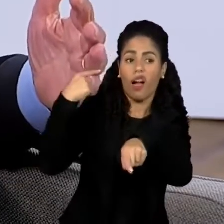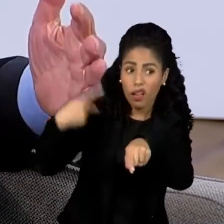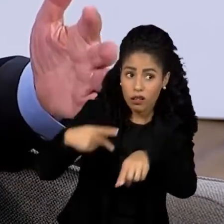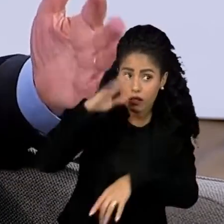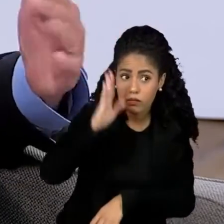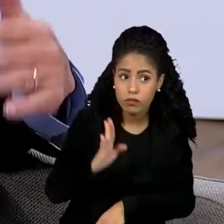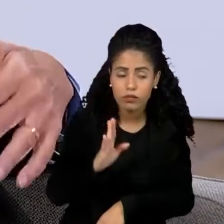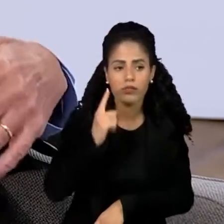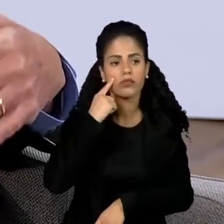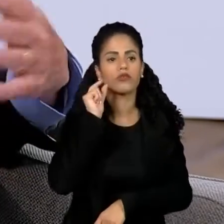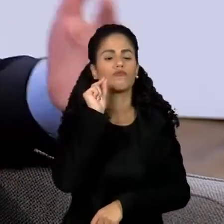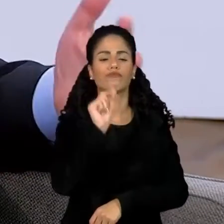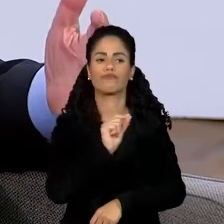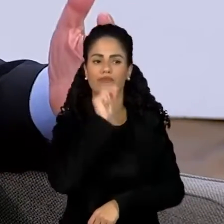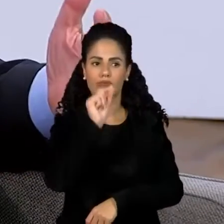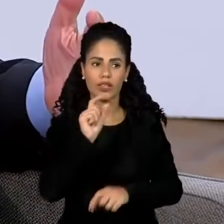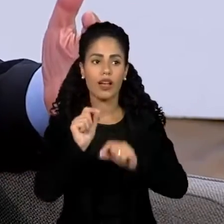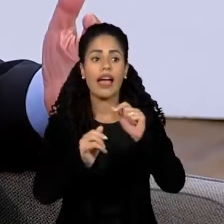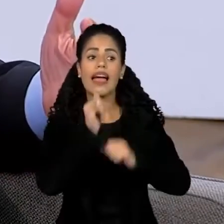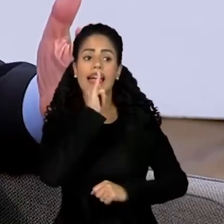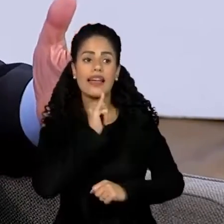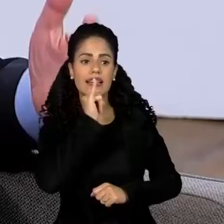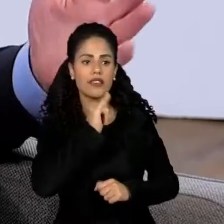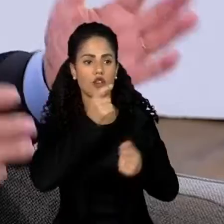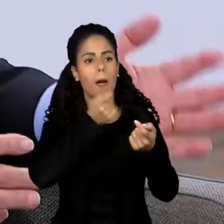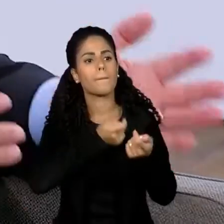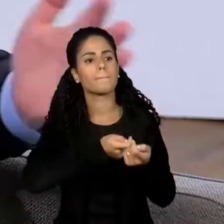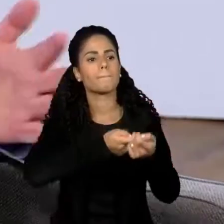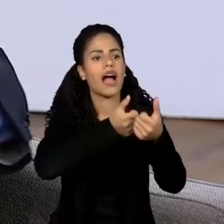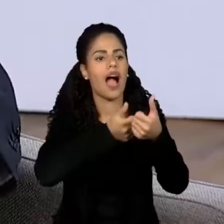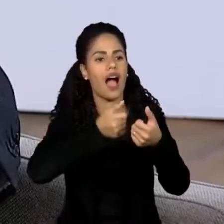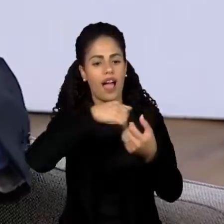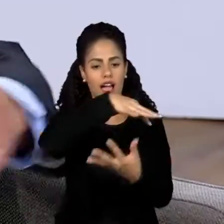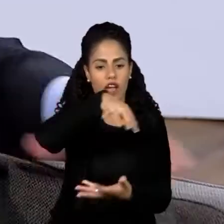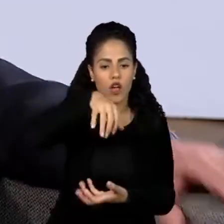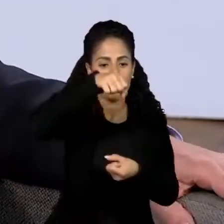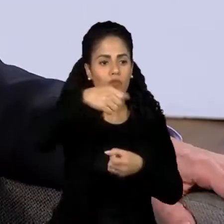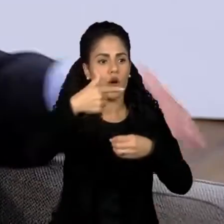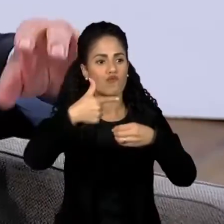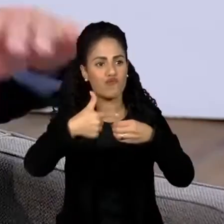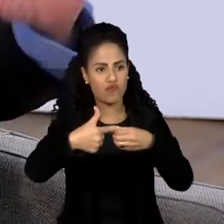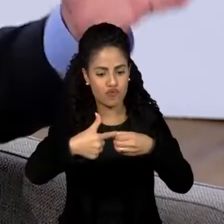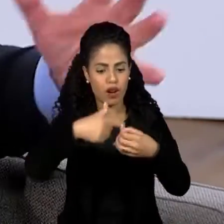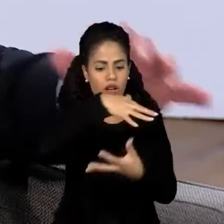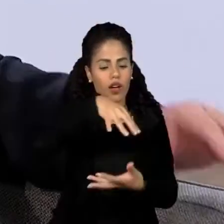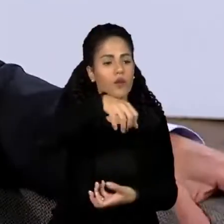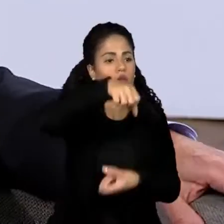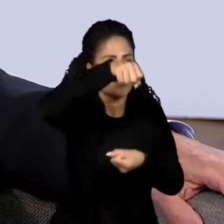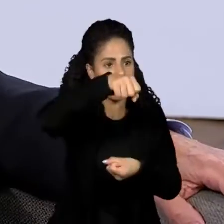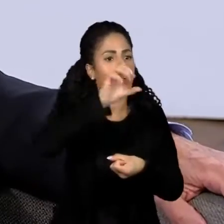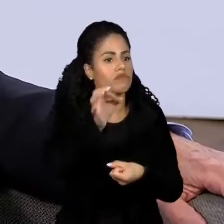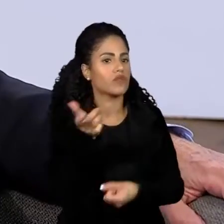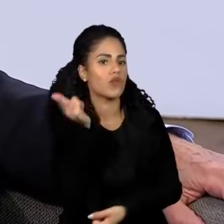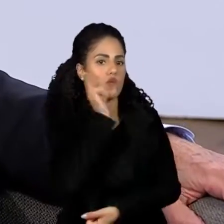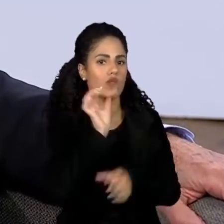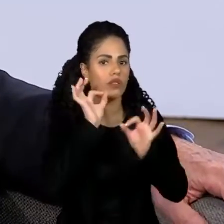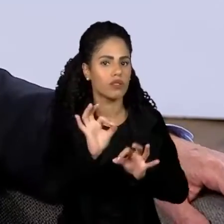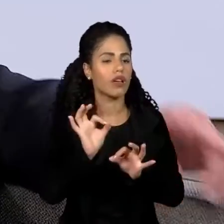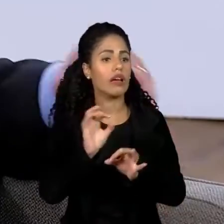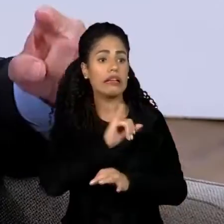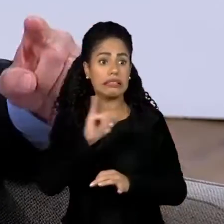the development of biofuels was on this agenda before it became more